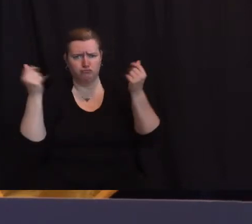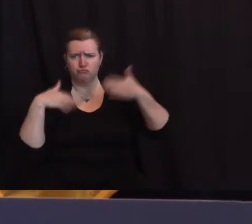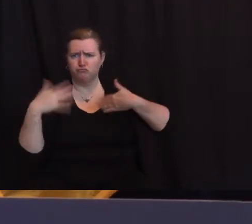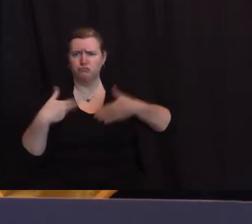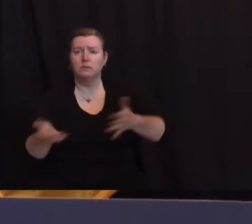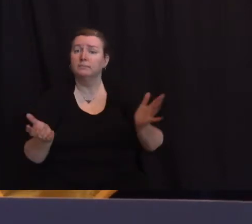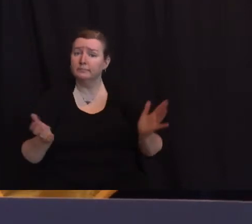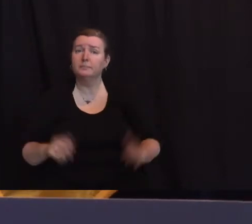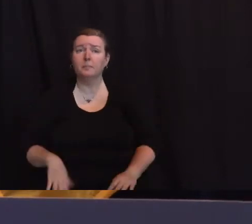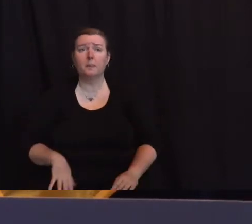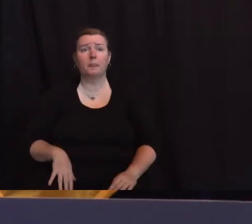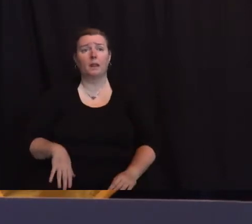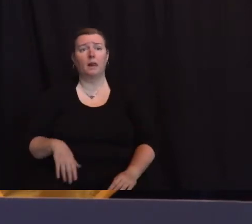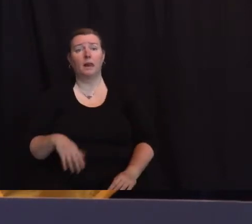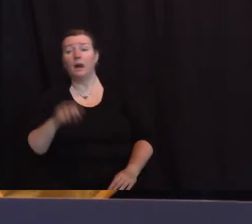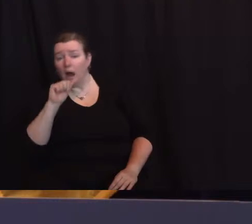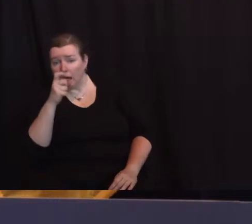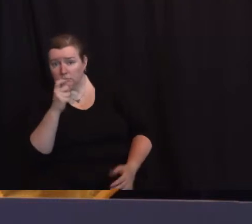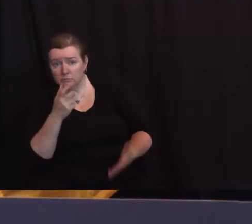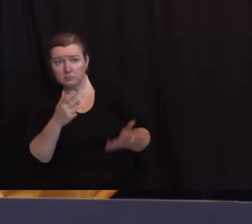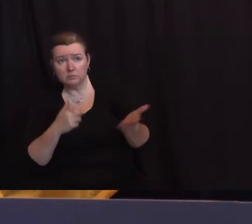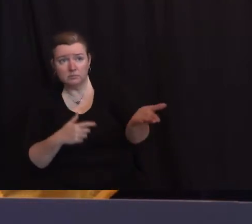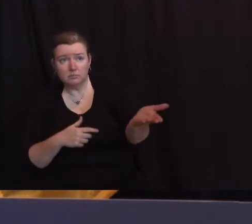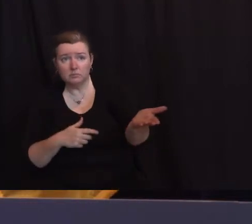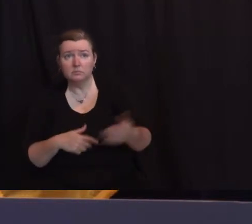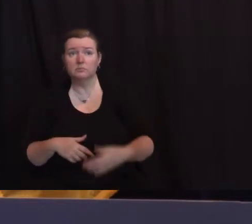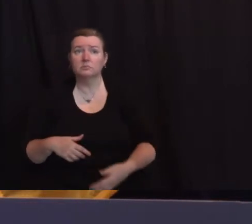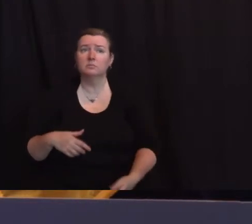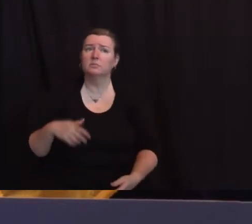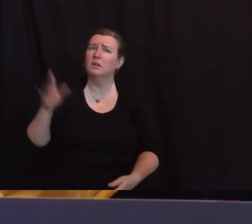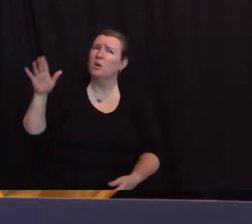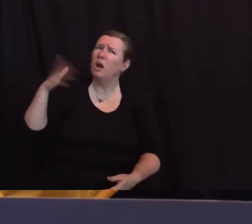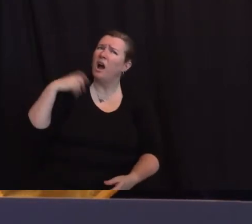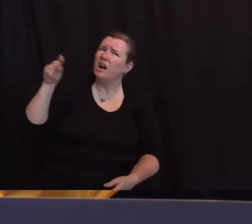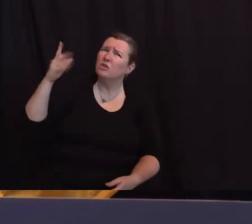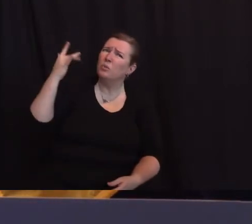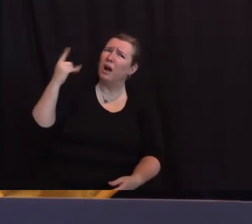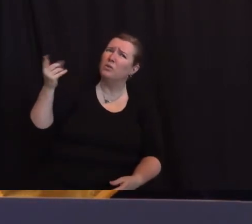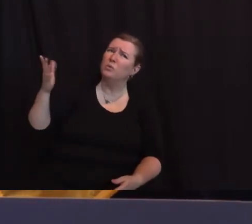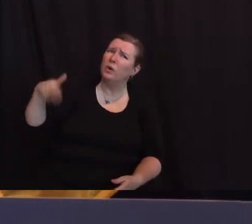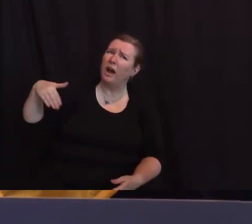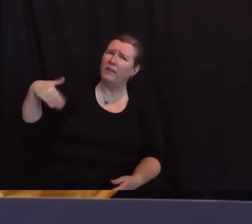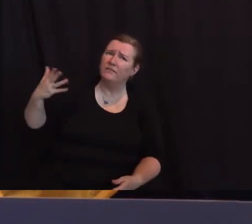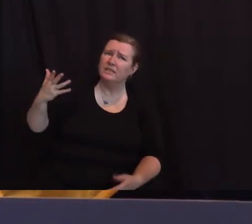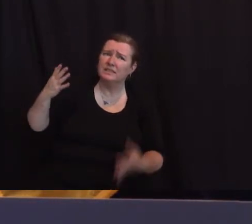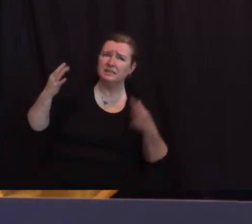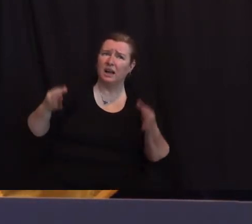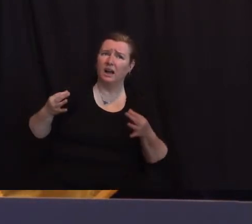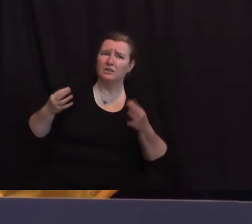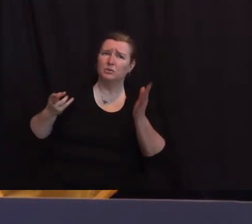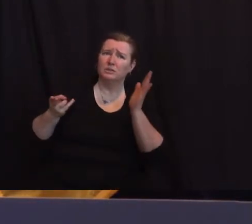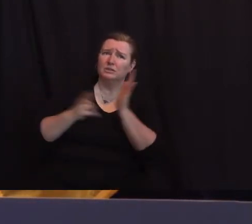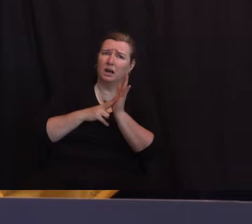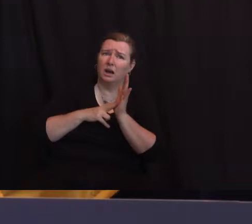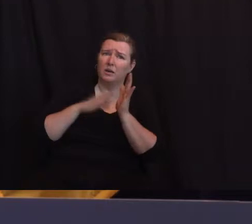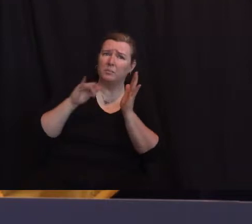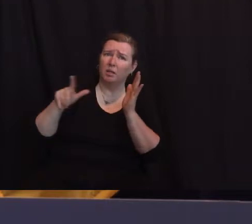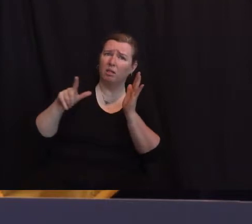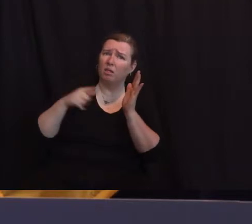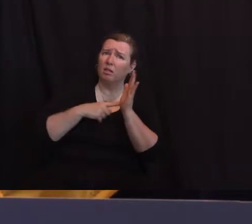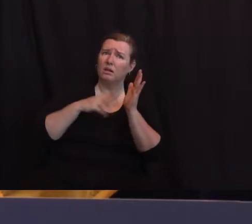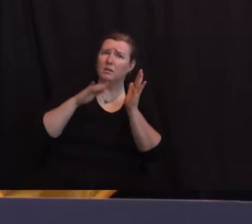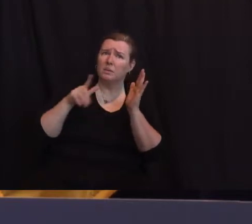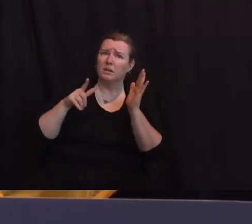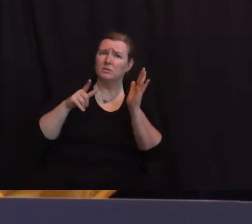Matt. Good afternoon, Alex. Good afternoon, Governor. I wanted to ask you why you have not yet chosen to sign a bill that was approved unanimously in